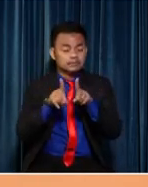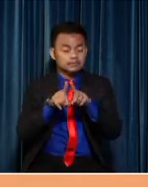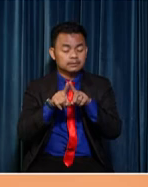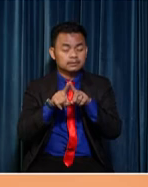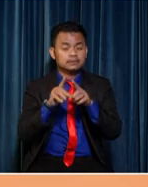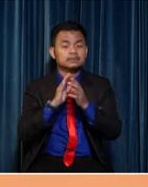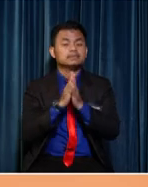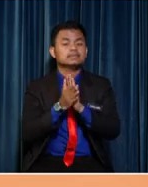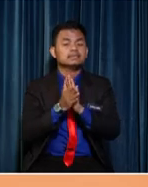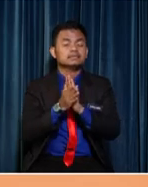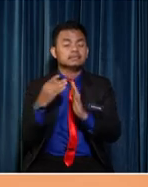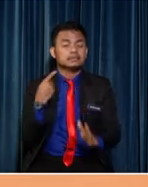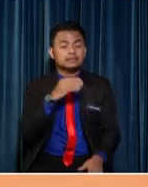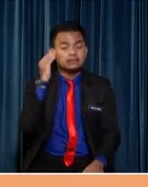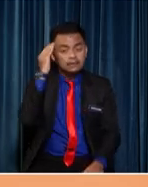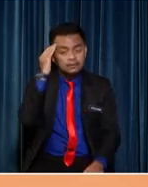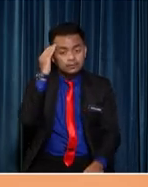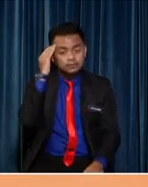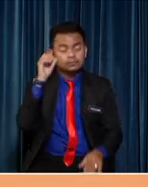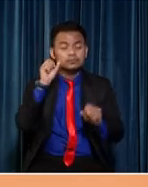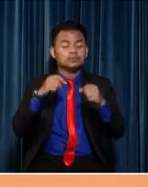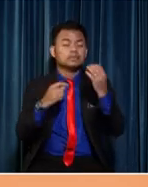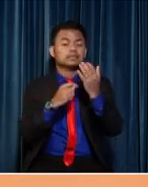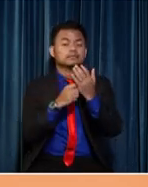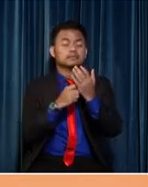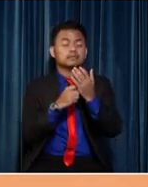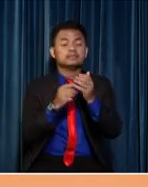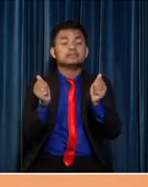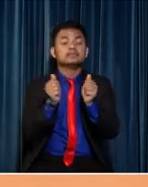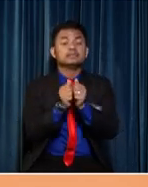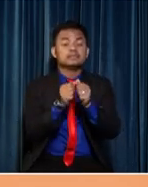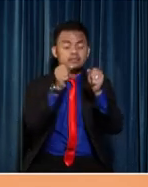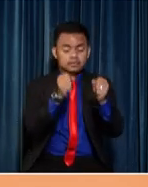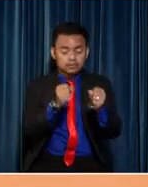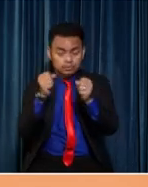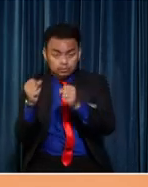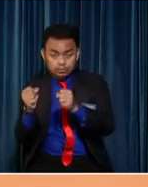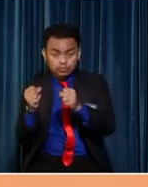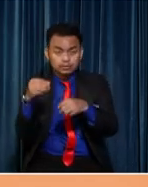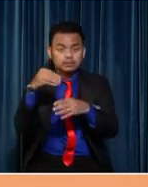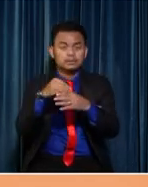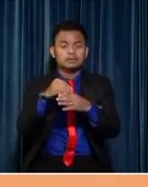can add up by arranging the values in vertical form.